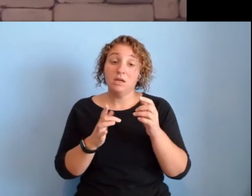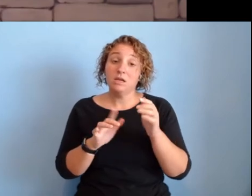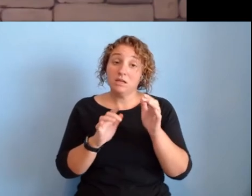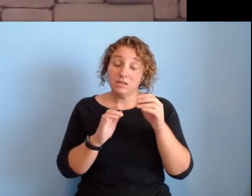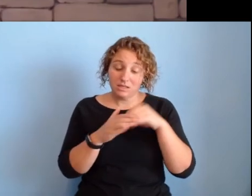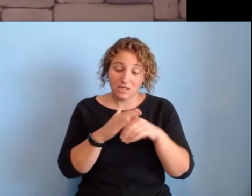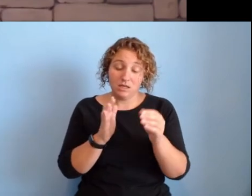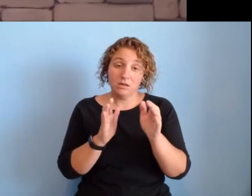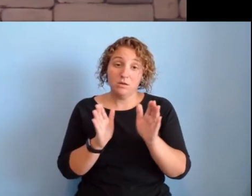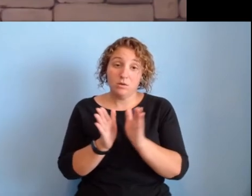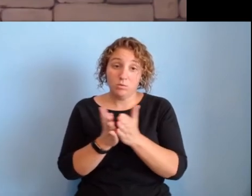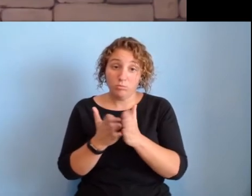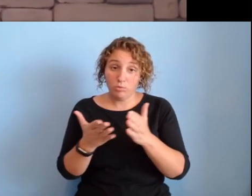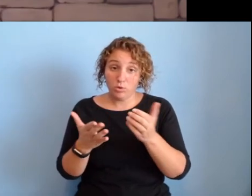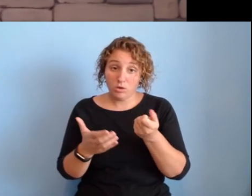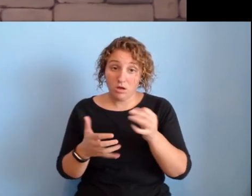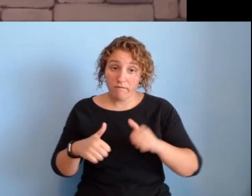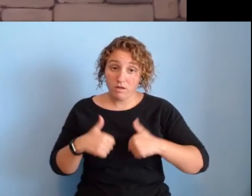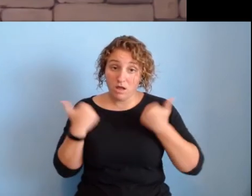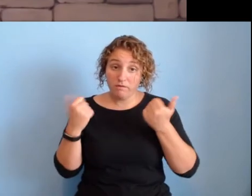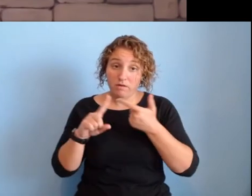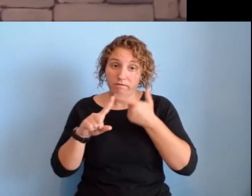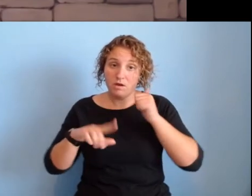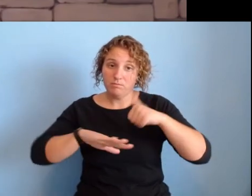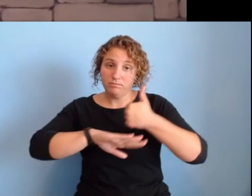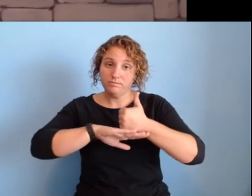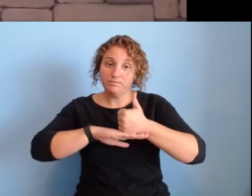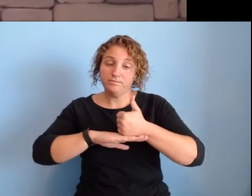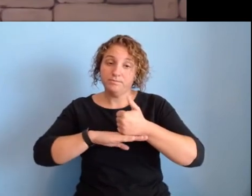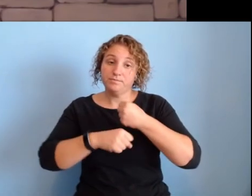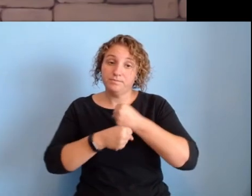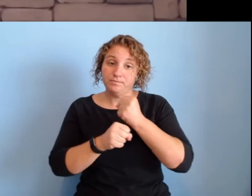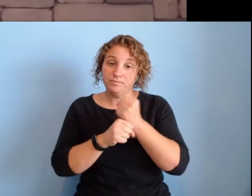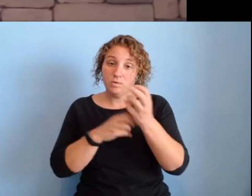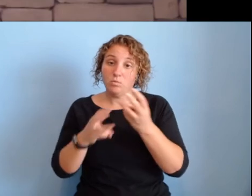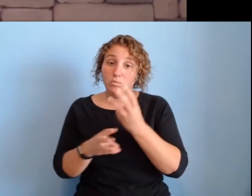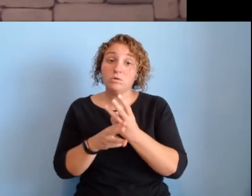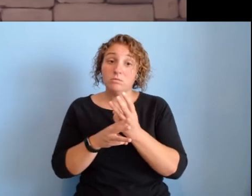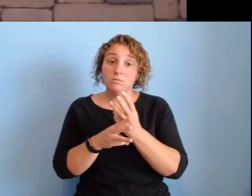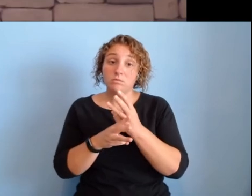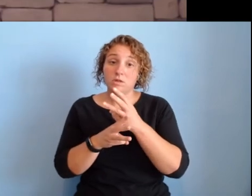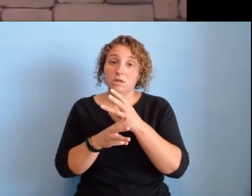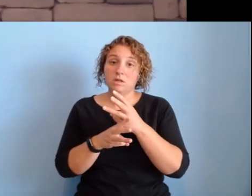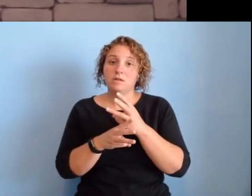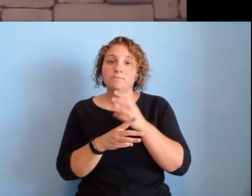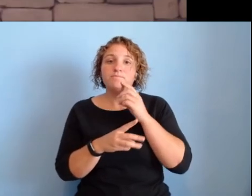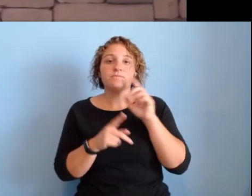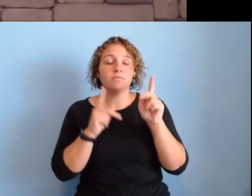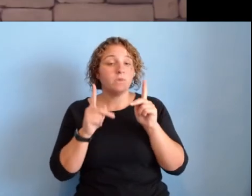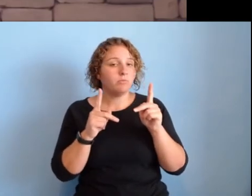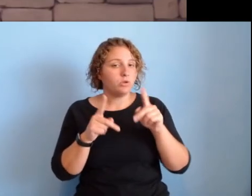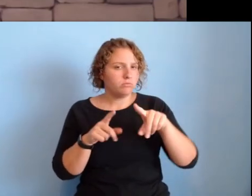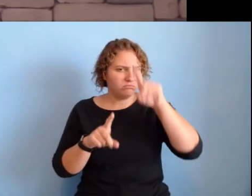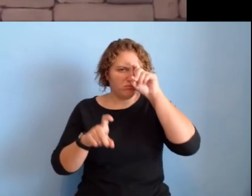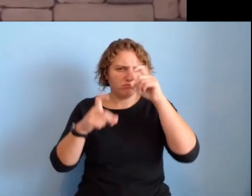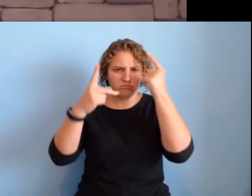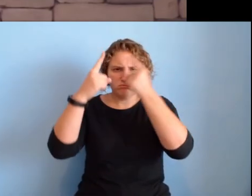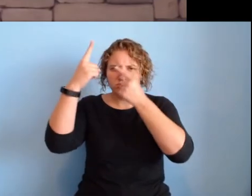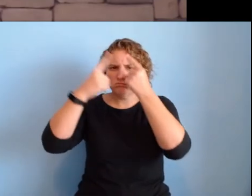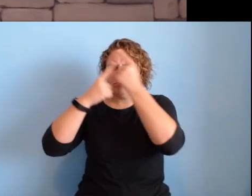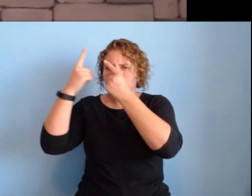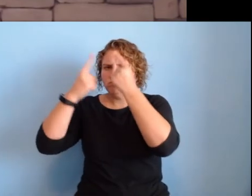from the foundation of the world. Note this. They that dwell upon the earth shall wonder whose names were not written in the book